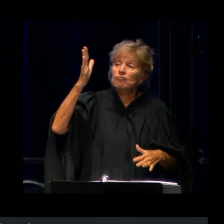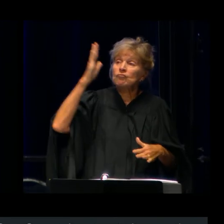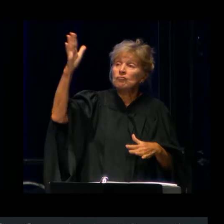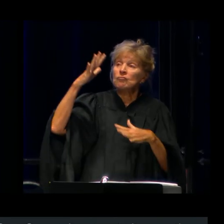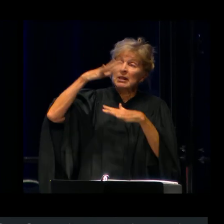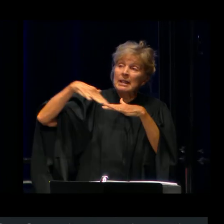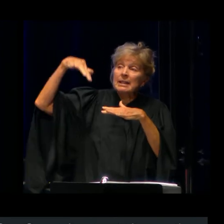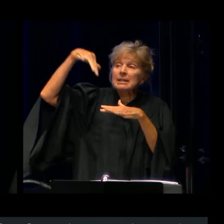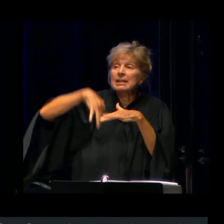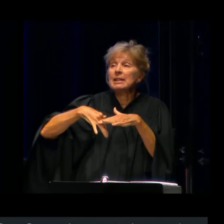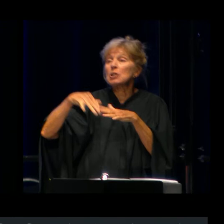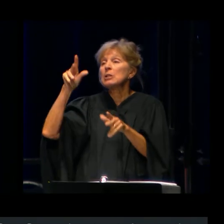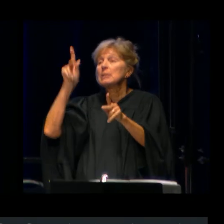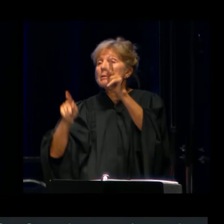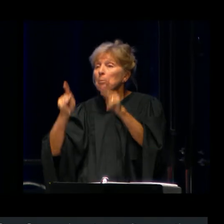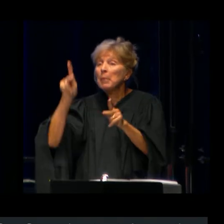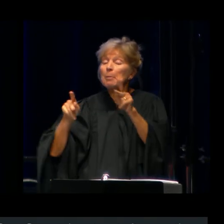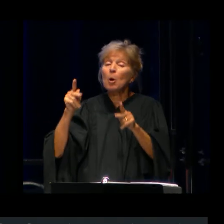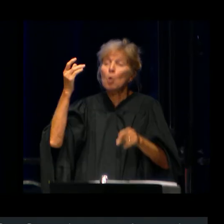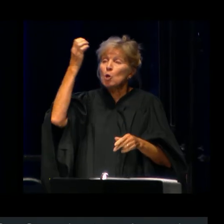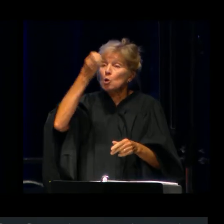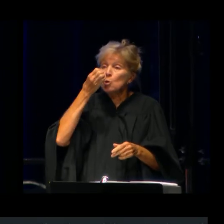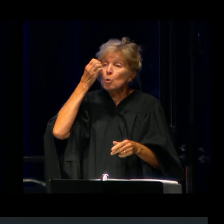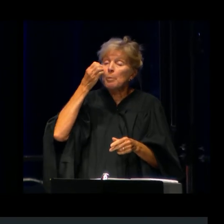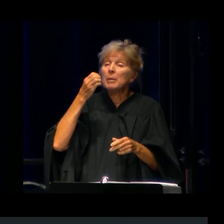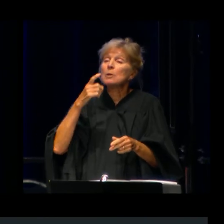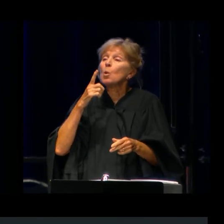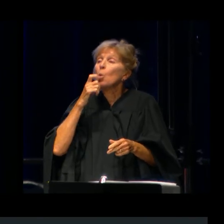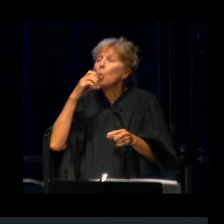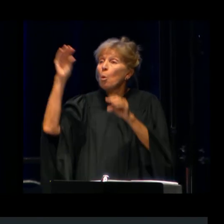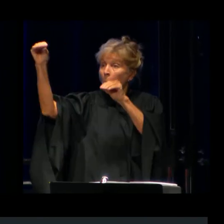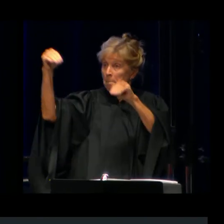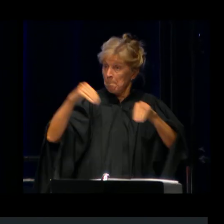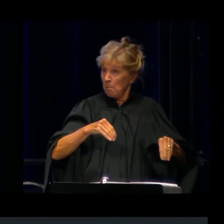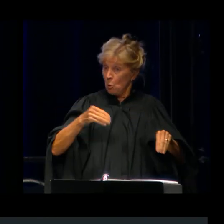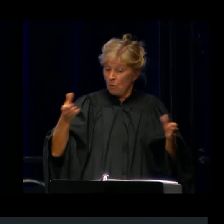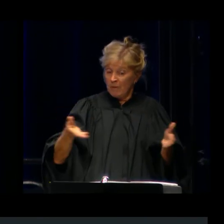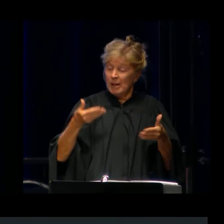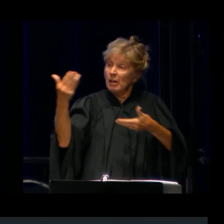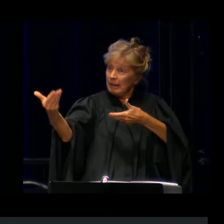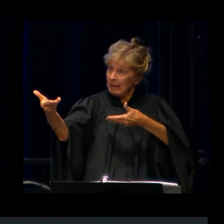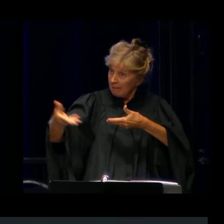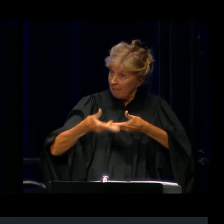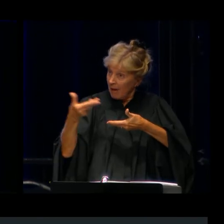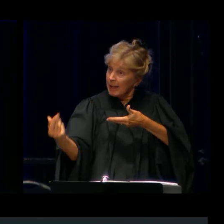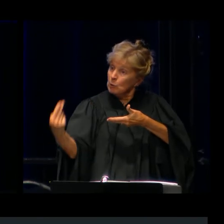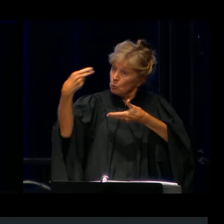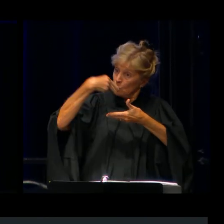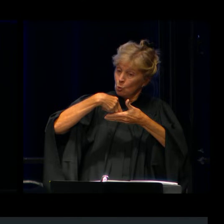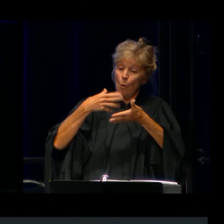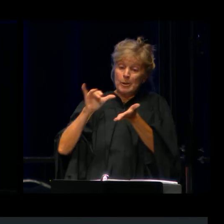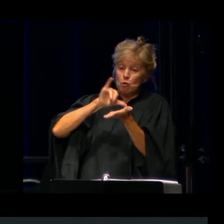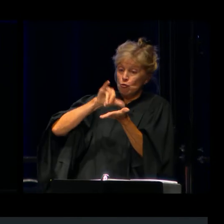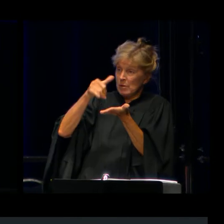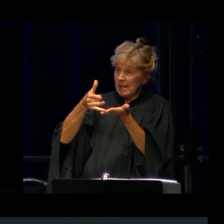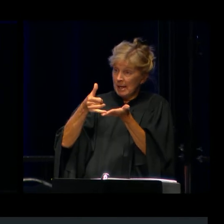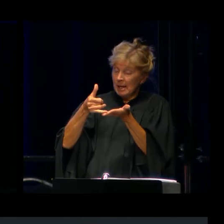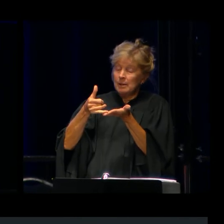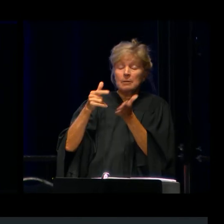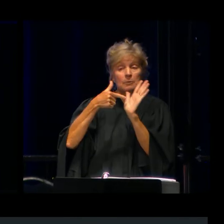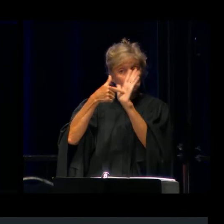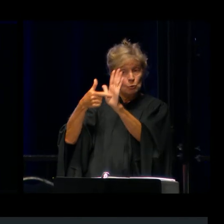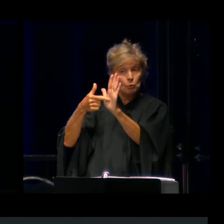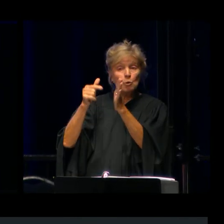Indigenous nations and peoples, Europeans, and all newcomers have been invited into this treaty in the spirit